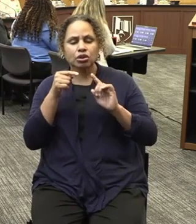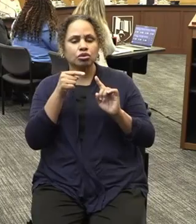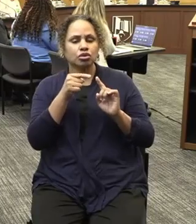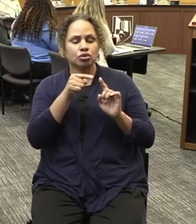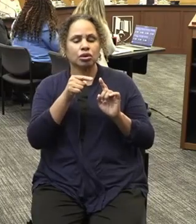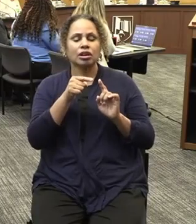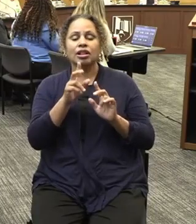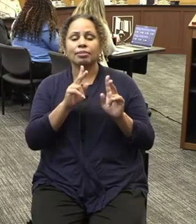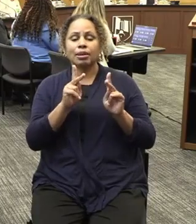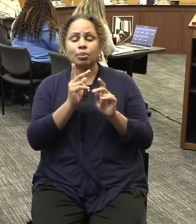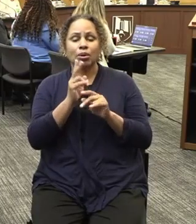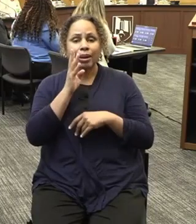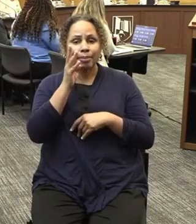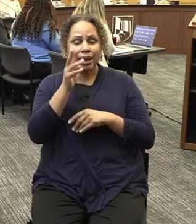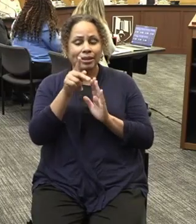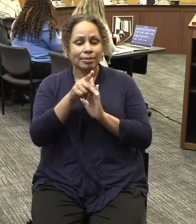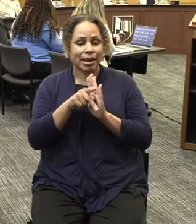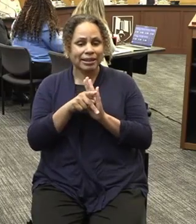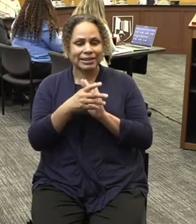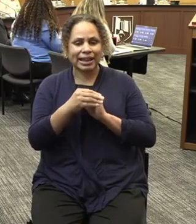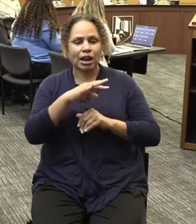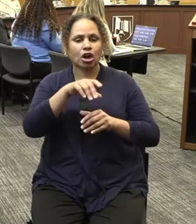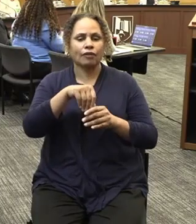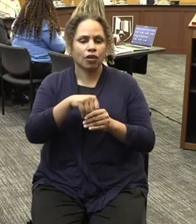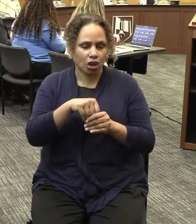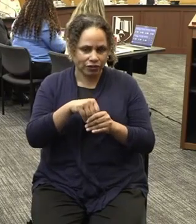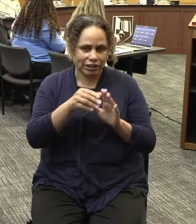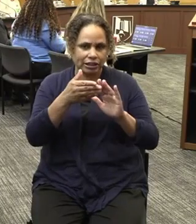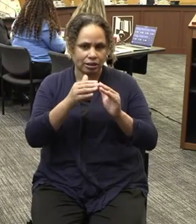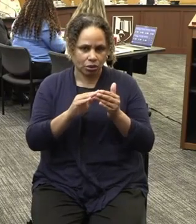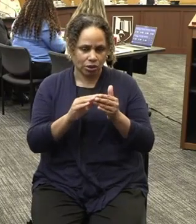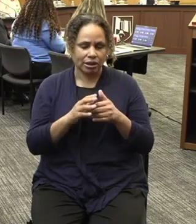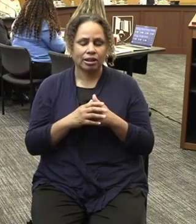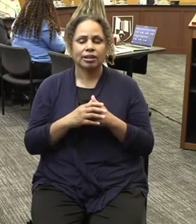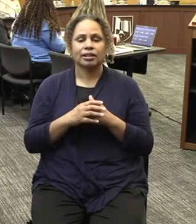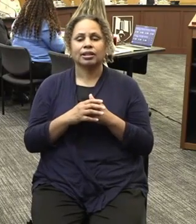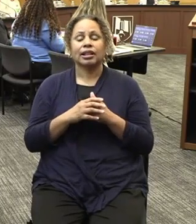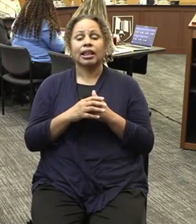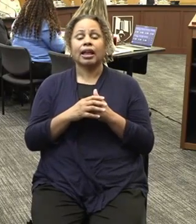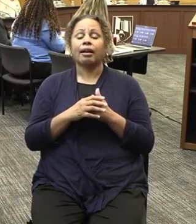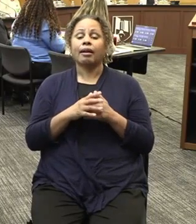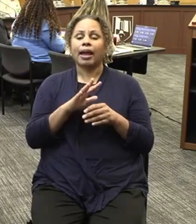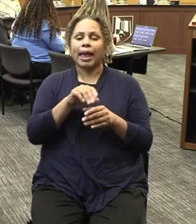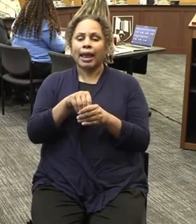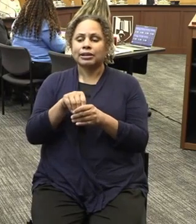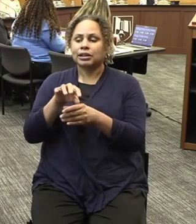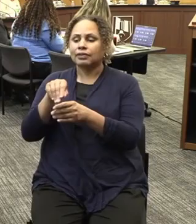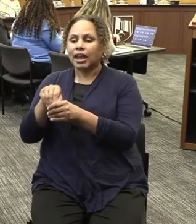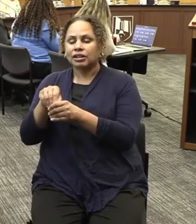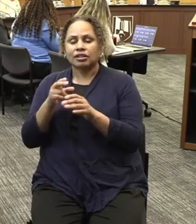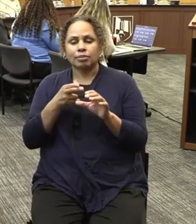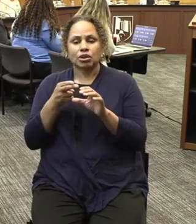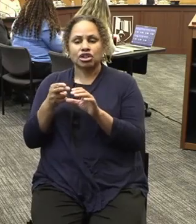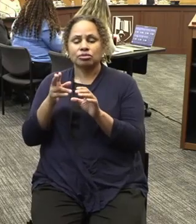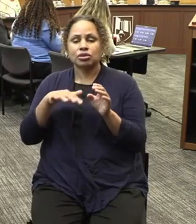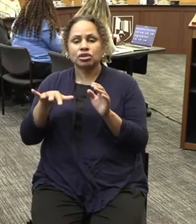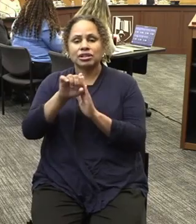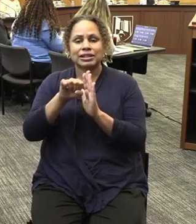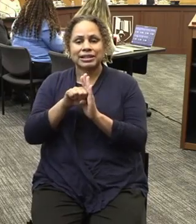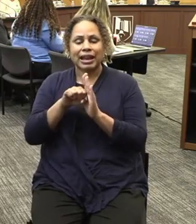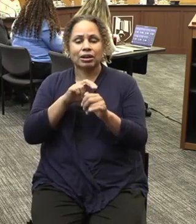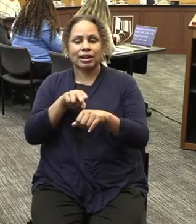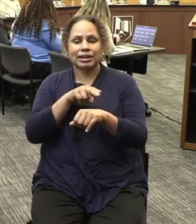stakeholders. Continued professional development and active participation in statewide and national